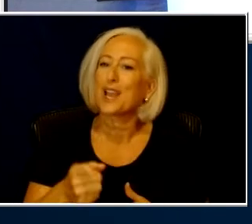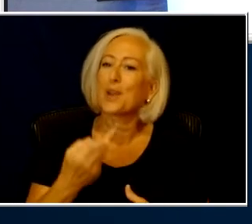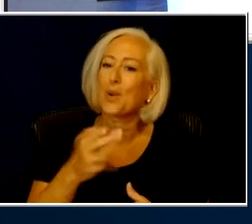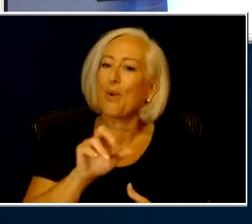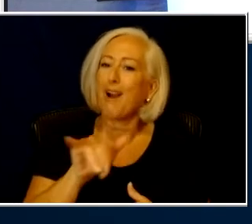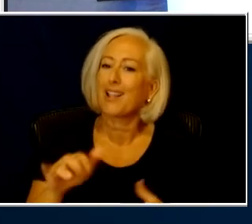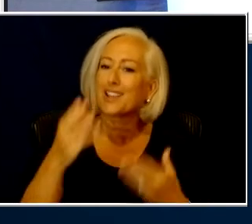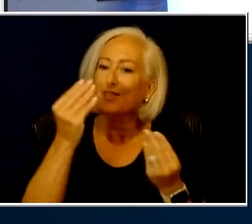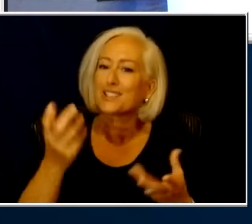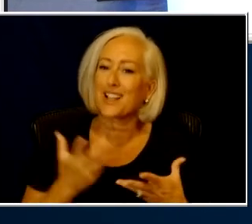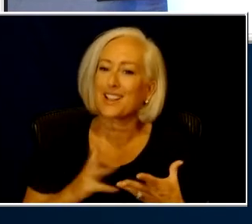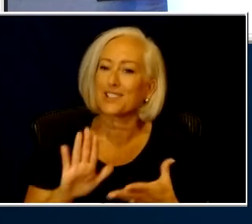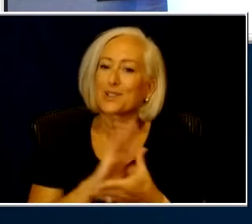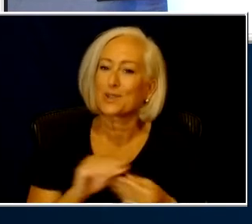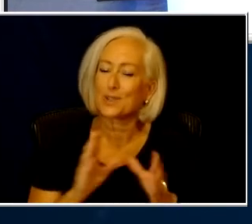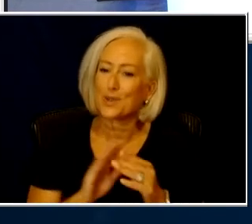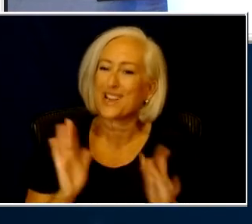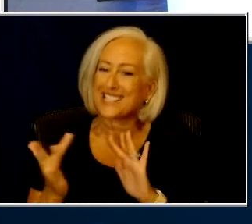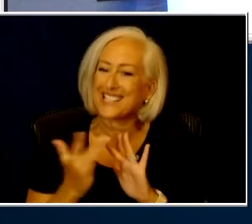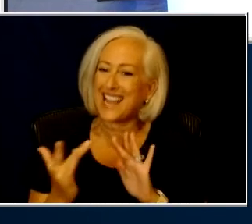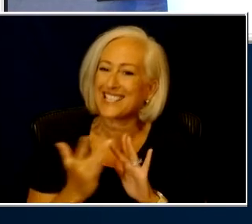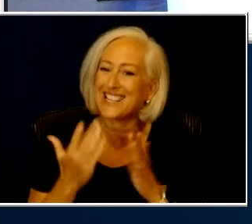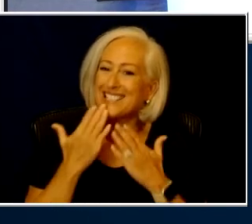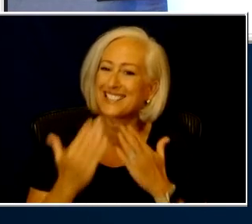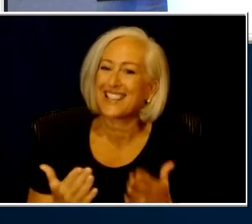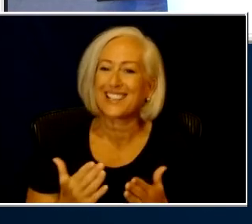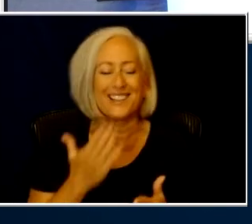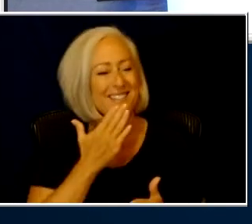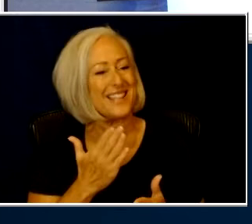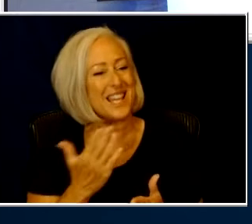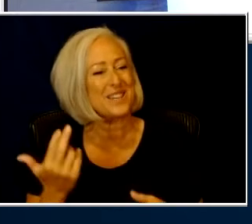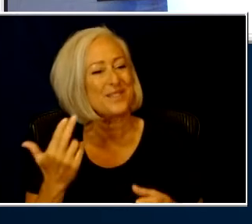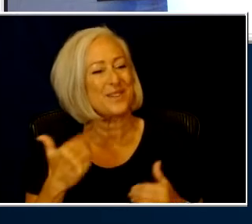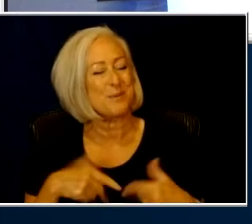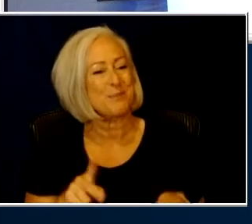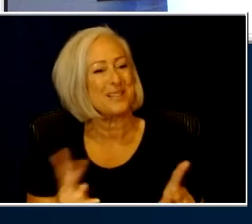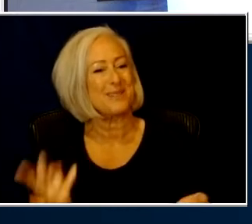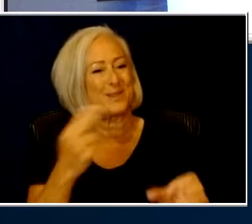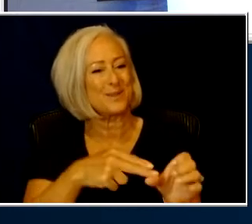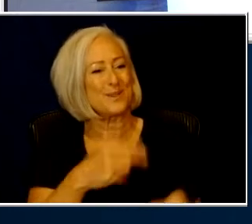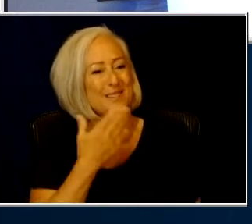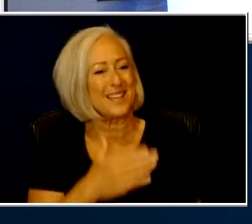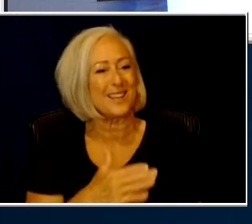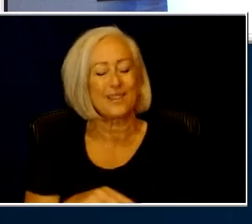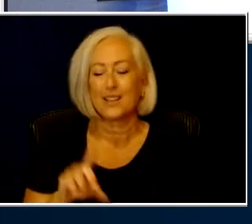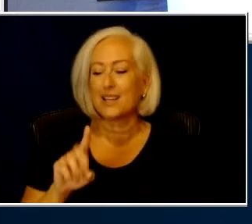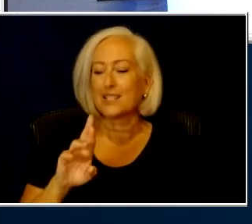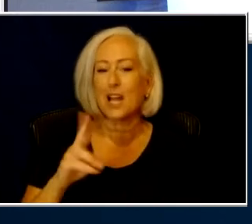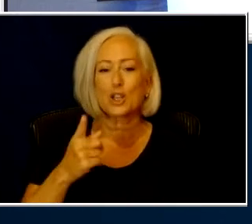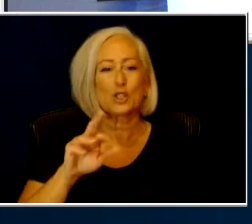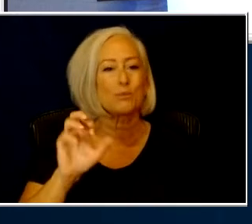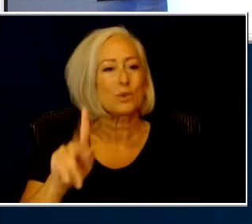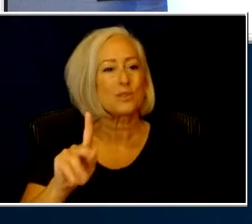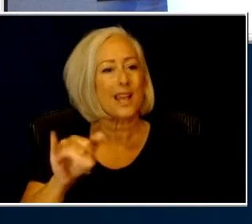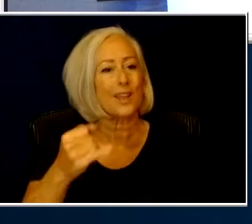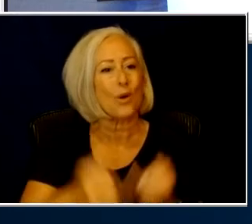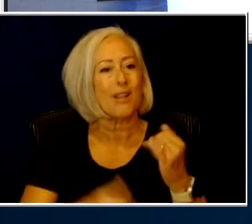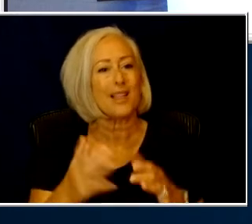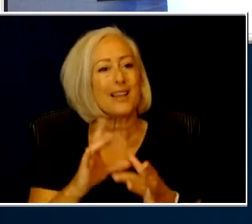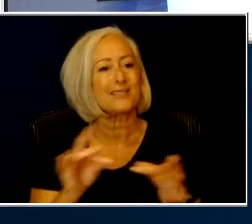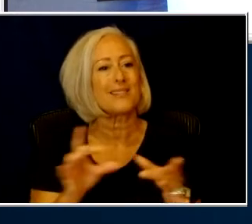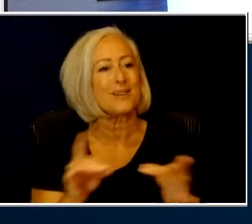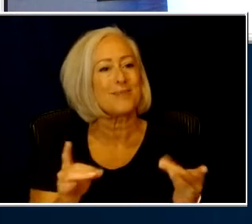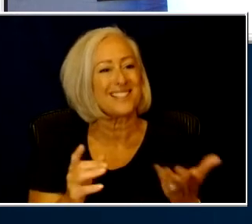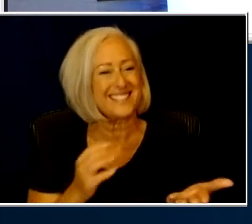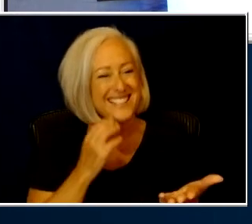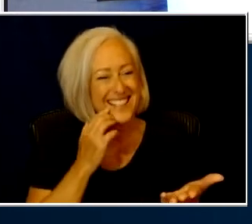touch with us, okay? Thank you so much for having me. You bet. Dr. Spuzak, final thoughts. What you always have brilliant words to leave us with.